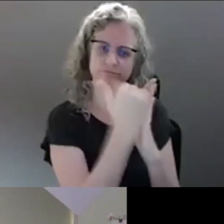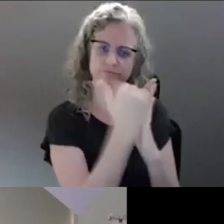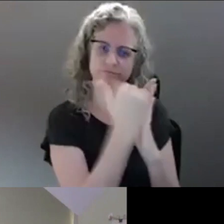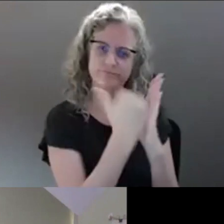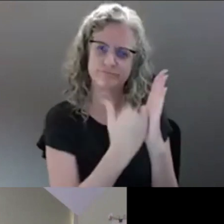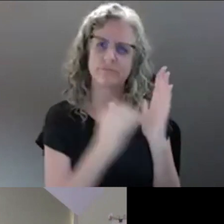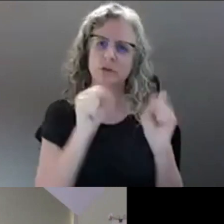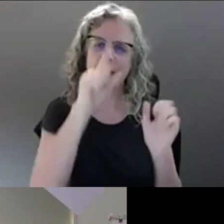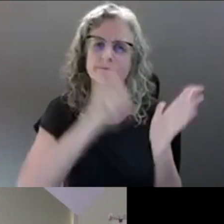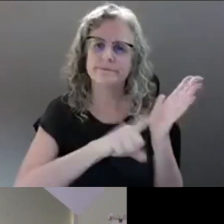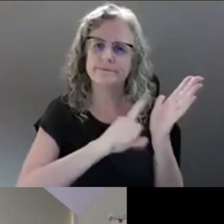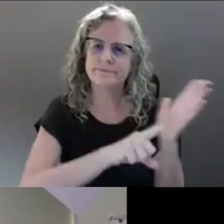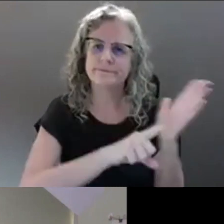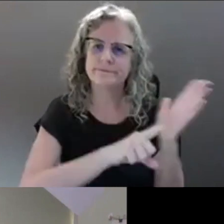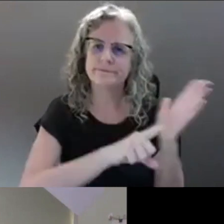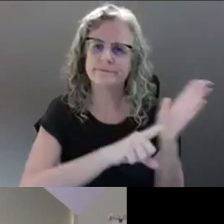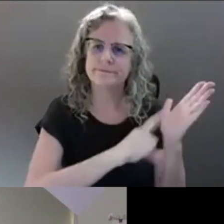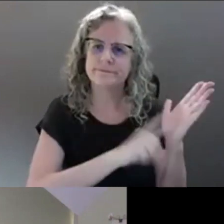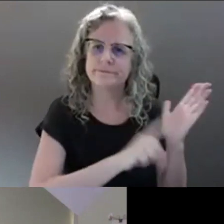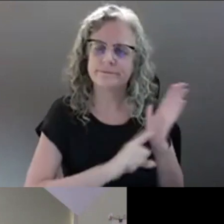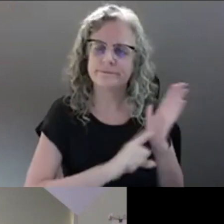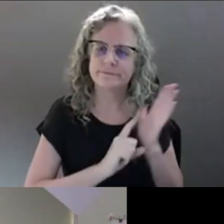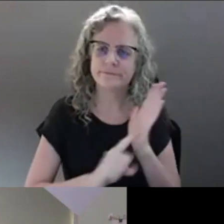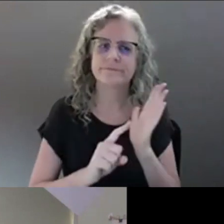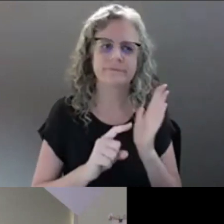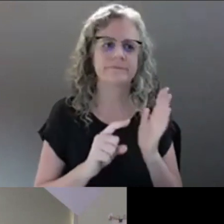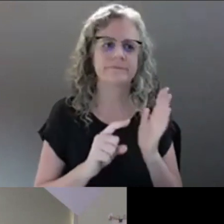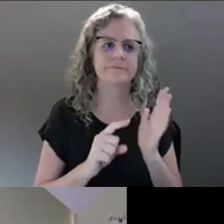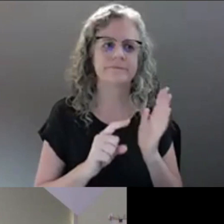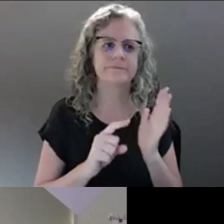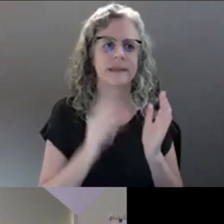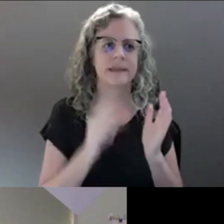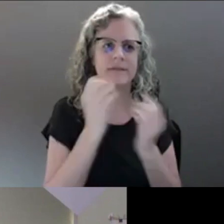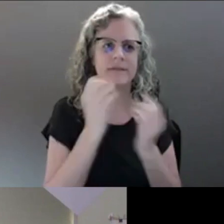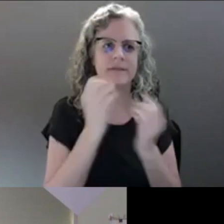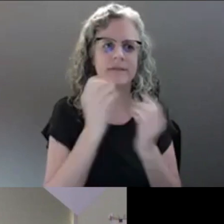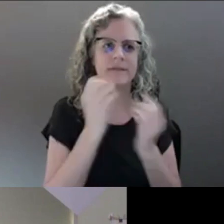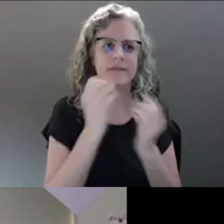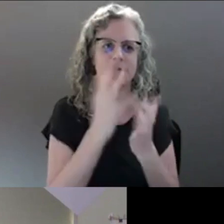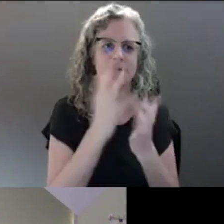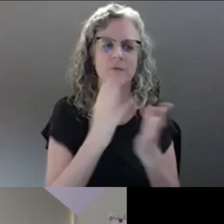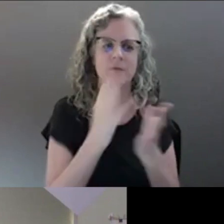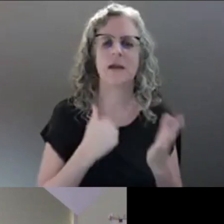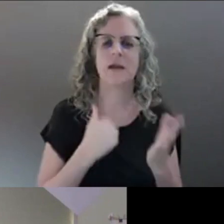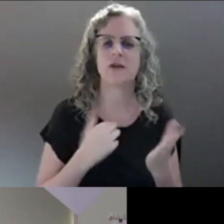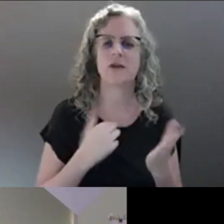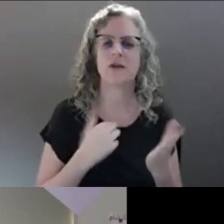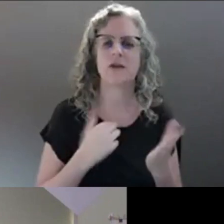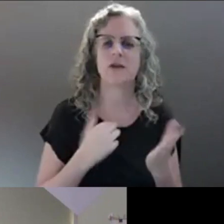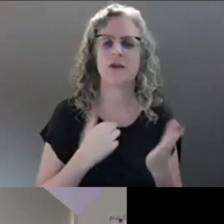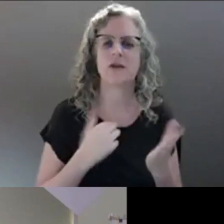disability rights activists and advocates in social media, especially right now with Grip Camp. There's a lot